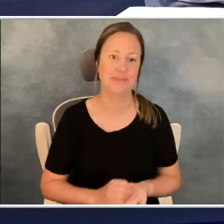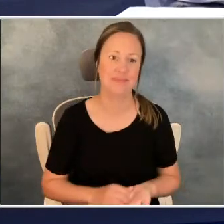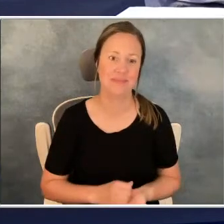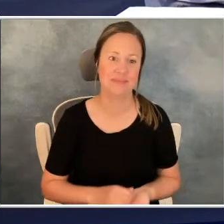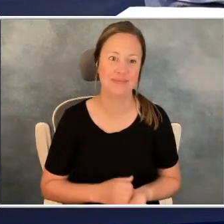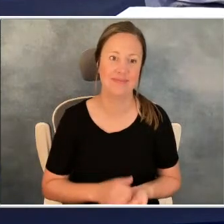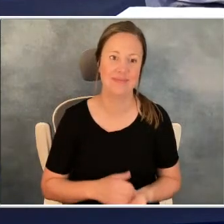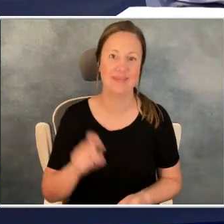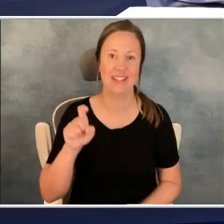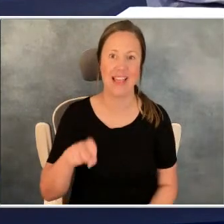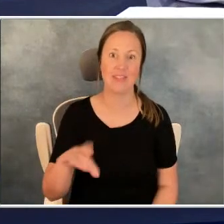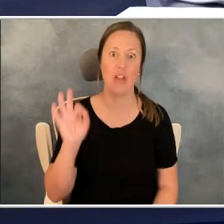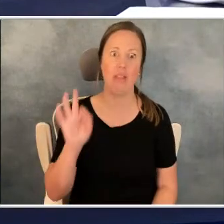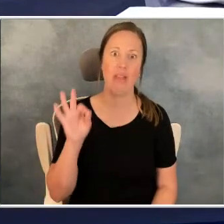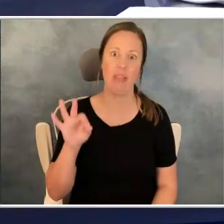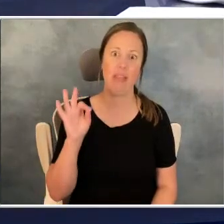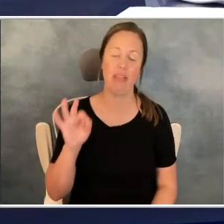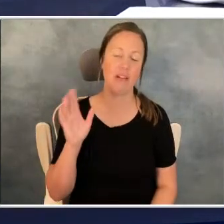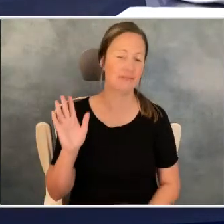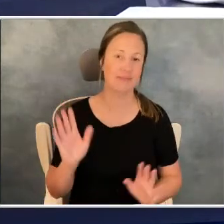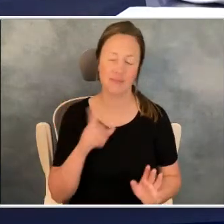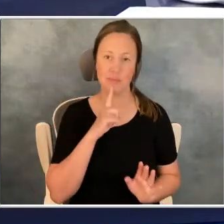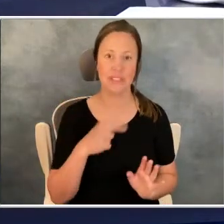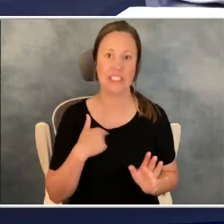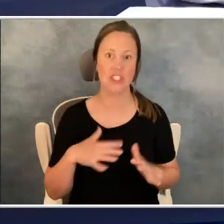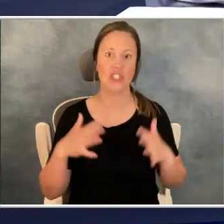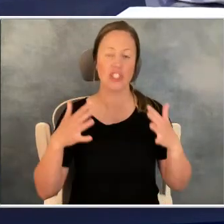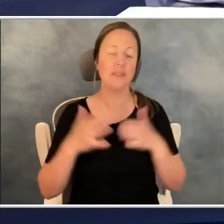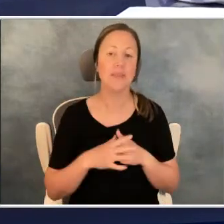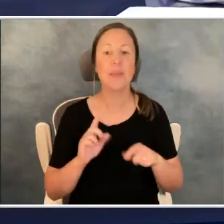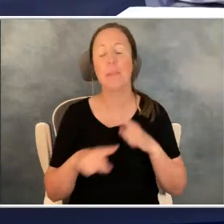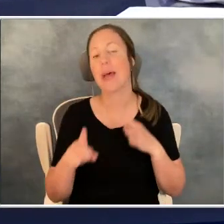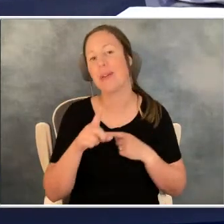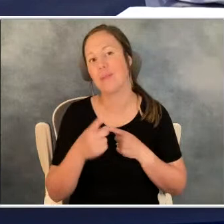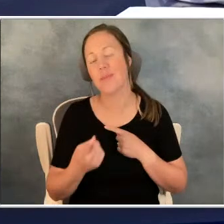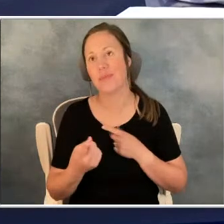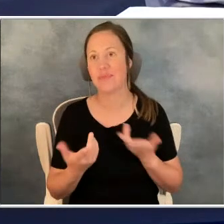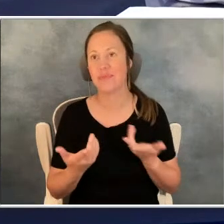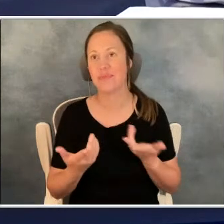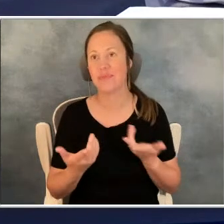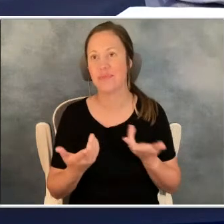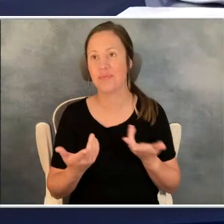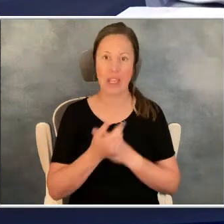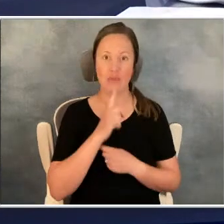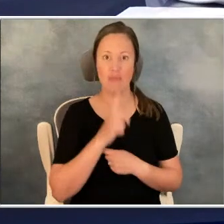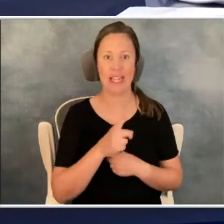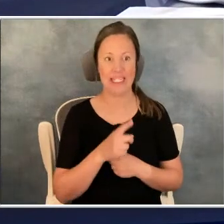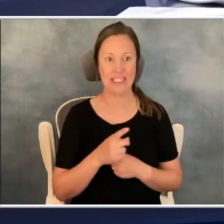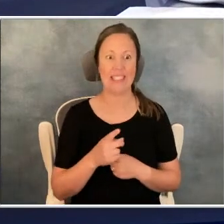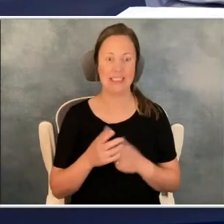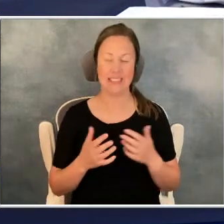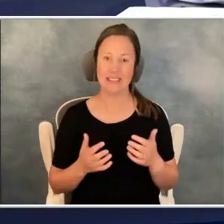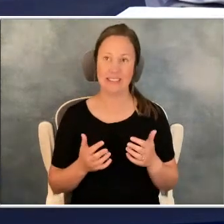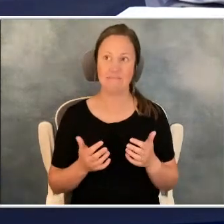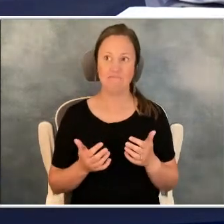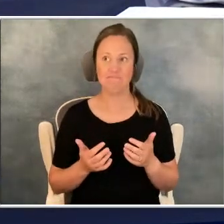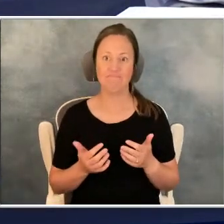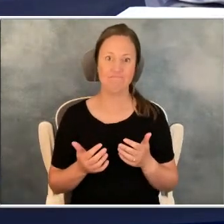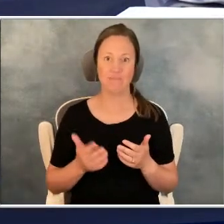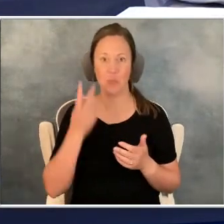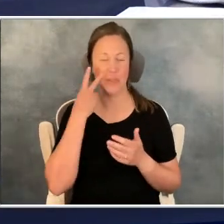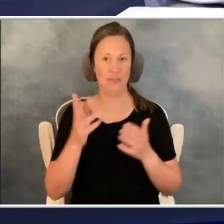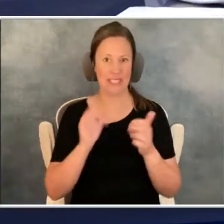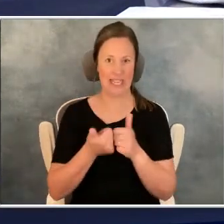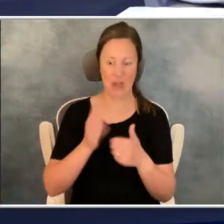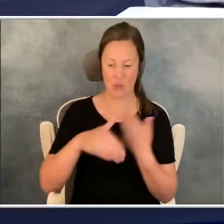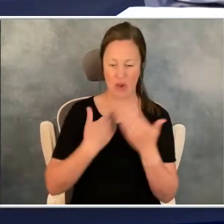like the rest of my life. But it is one of those things that it sort of hurts heart a little bit when you see how it's all made. But I